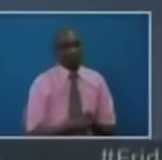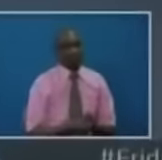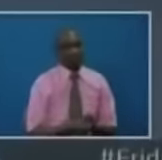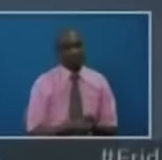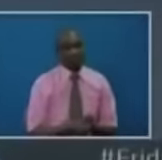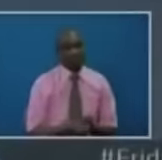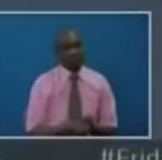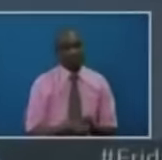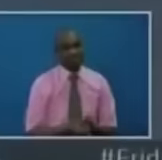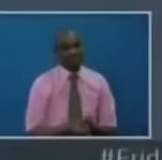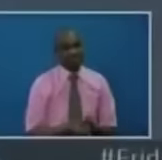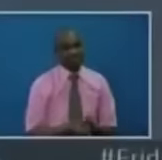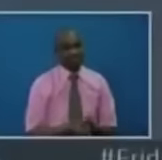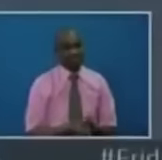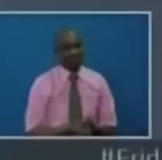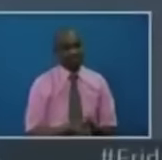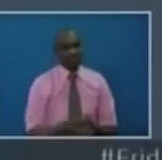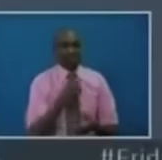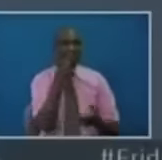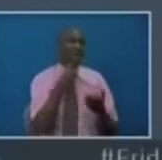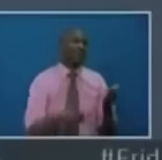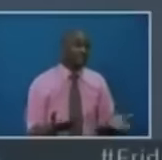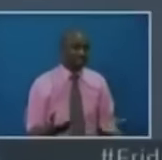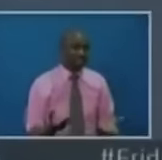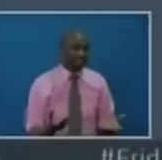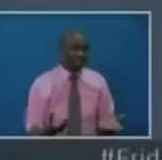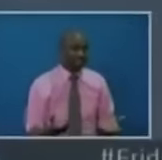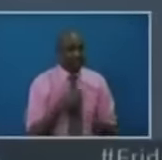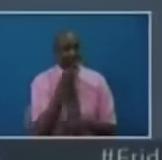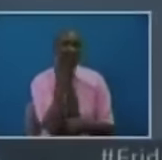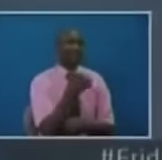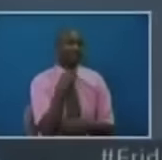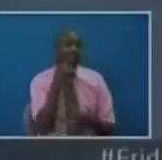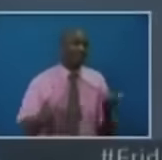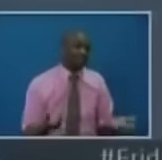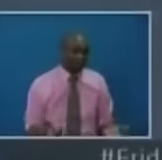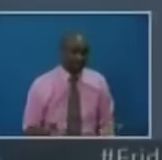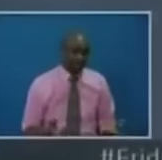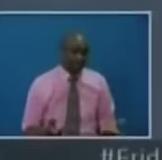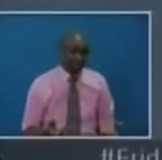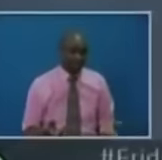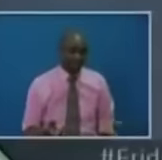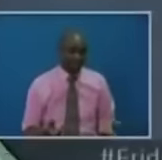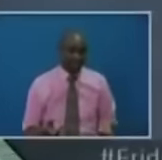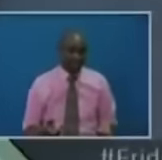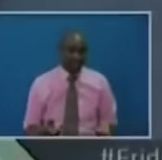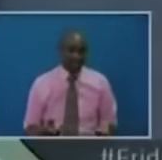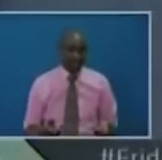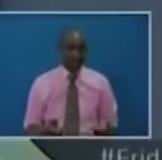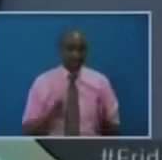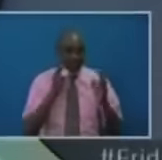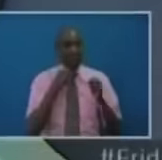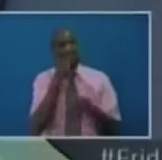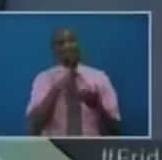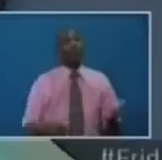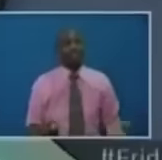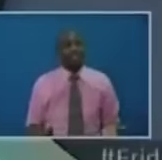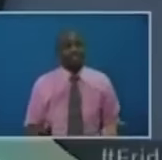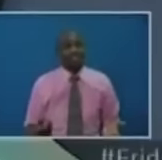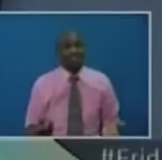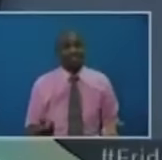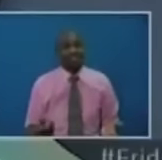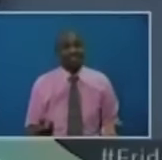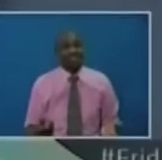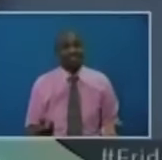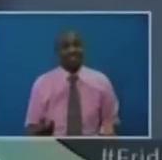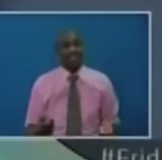tumefika. No, what am I supposed to say after that? Actually, we should just end the show now. No, what am I supposed to say? No, I